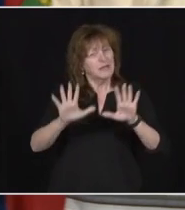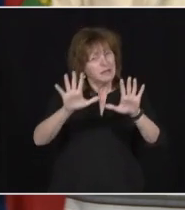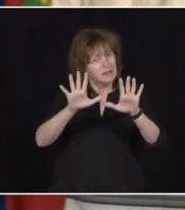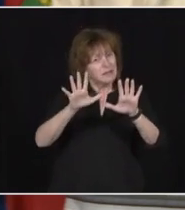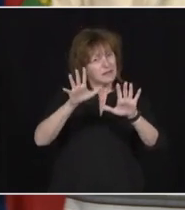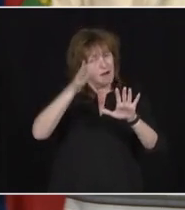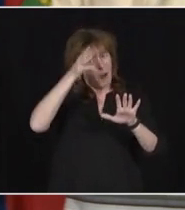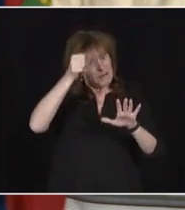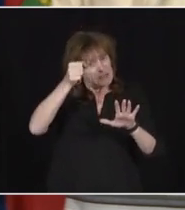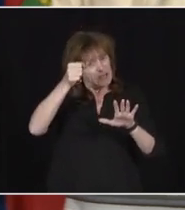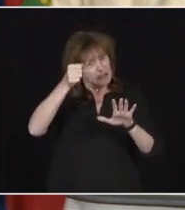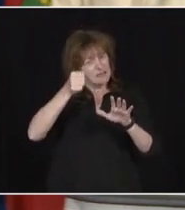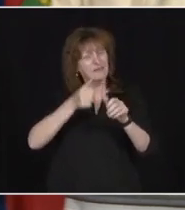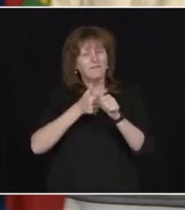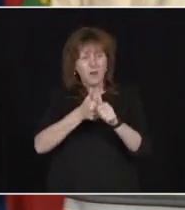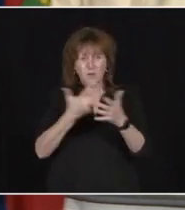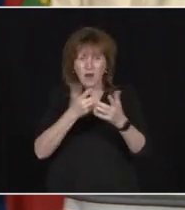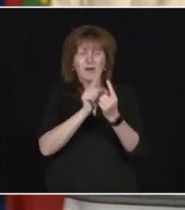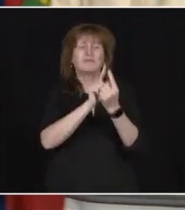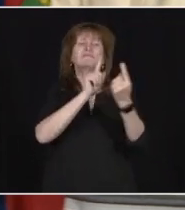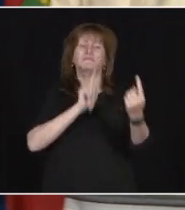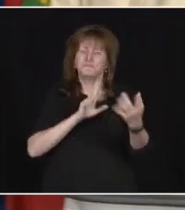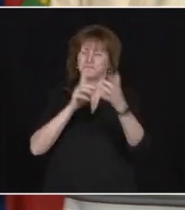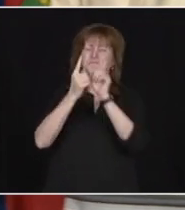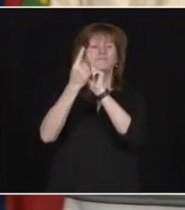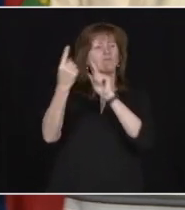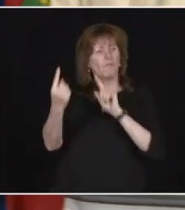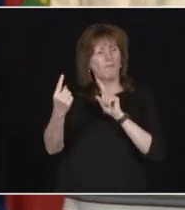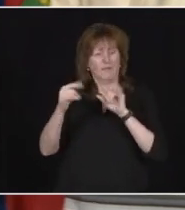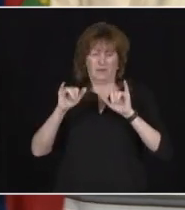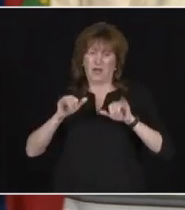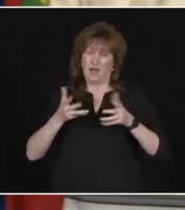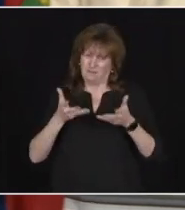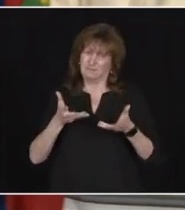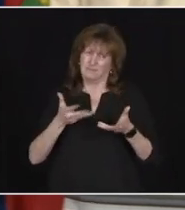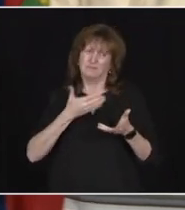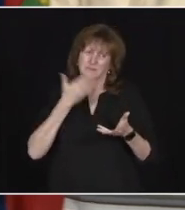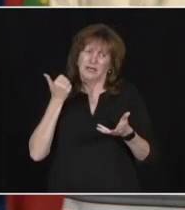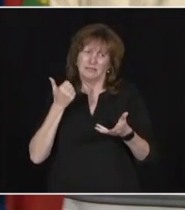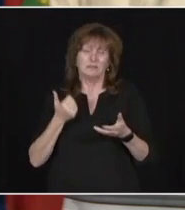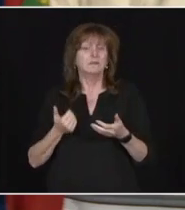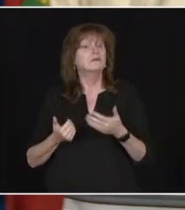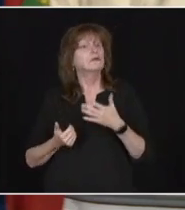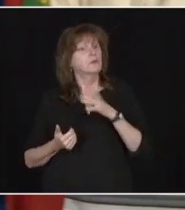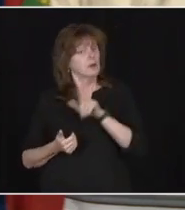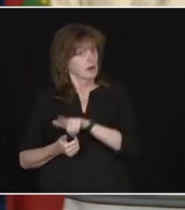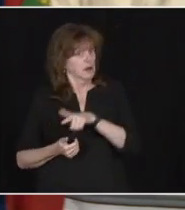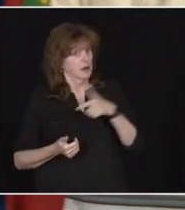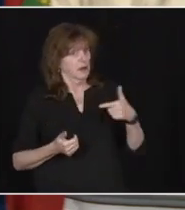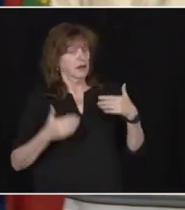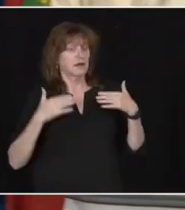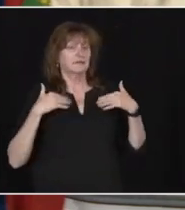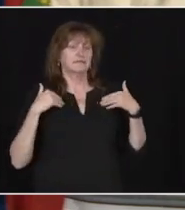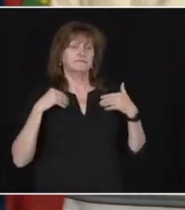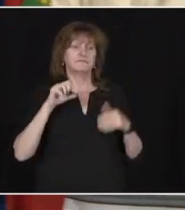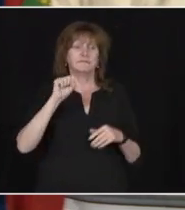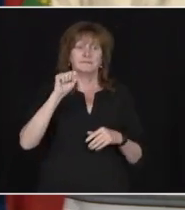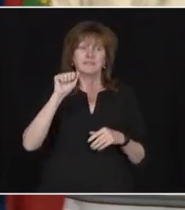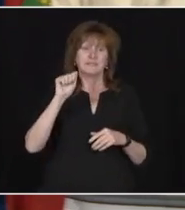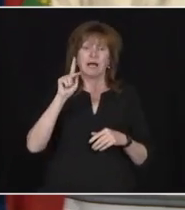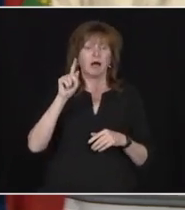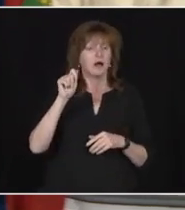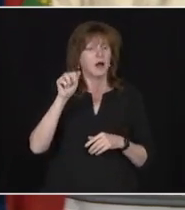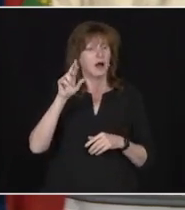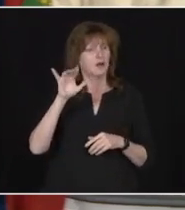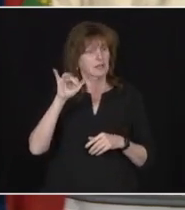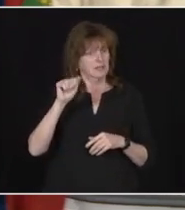of defense is keeping 2 meters apart. Before I pass it to Minister Sarkaria, I just want to congratulate him and his wife on